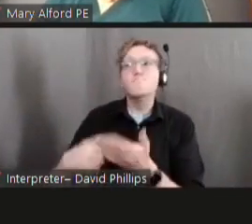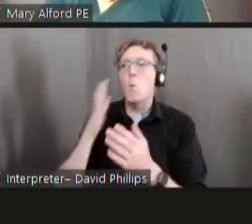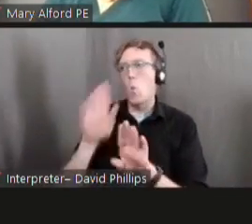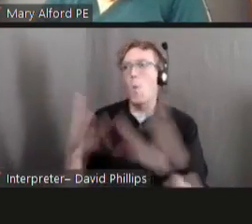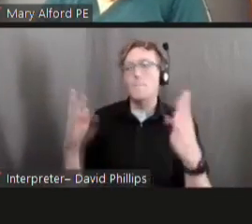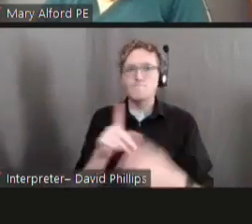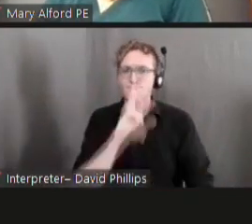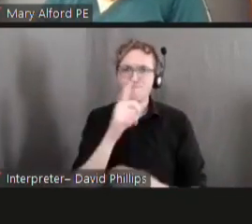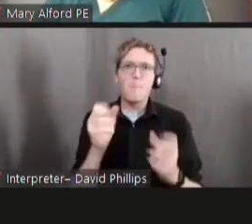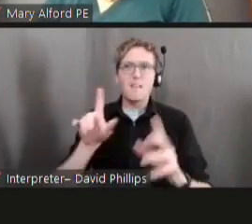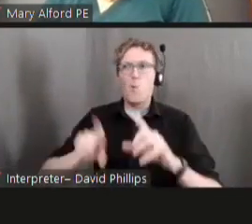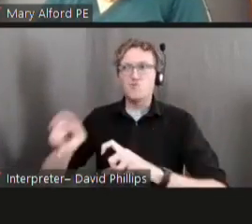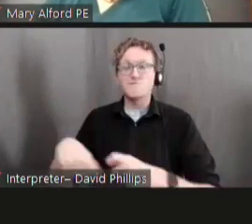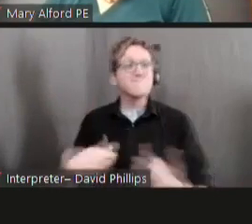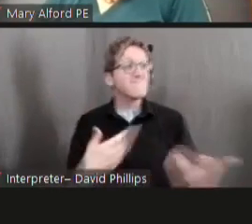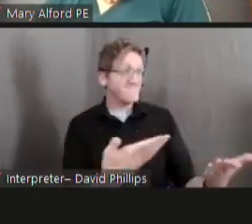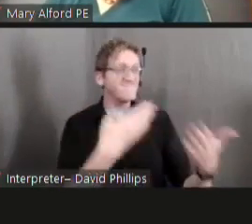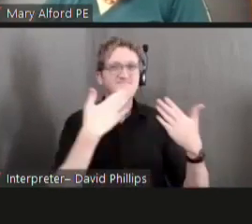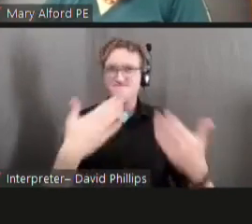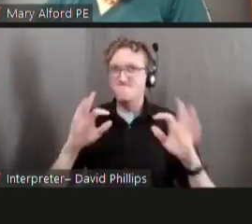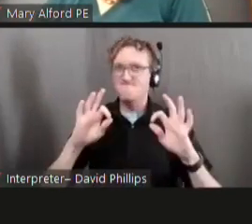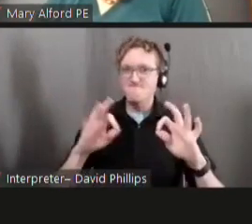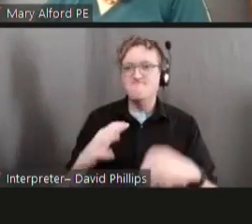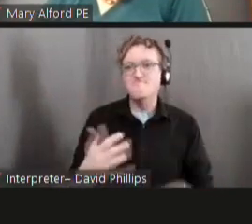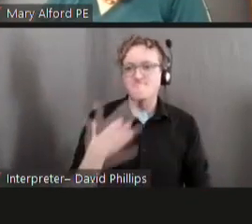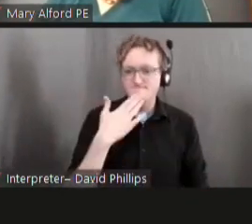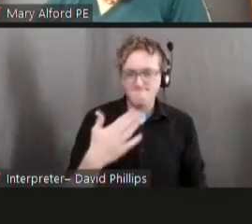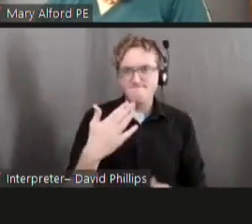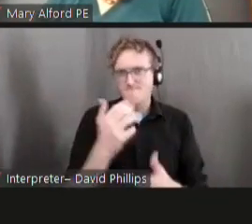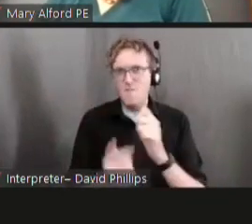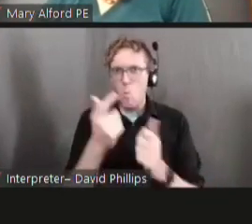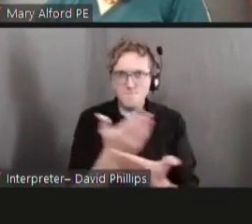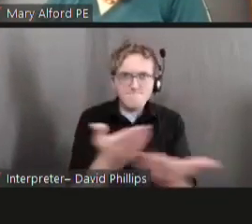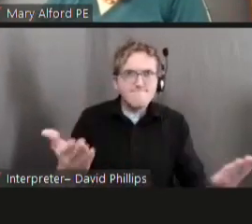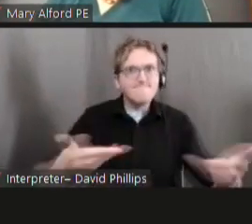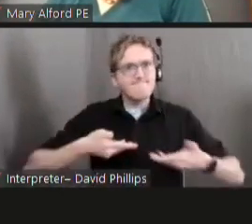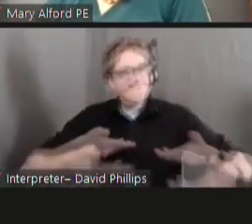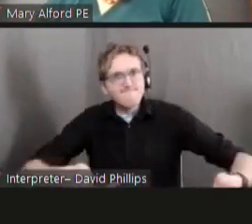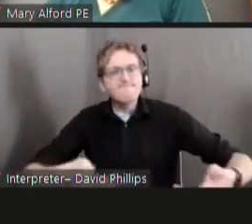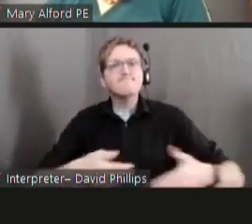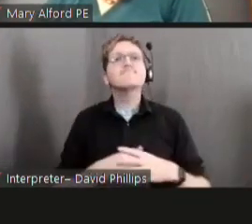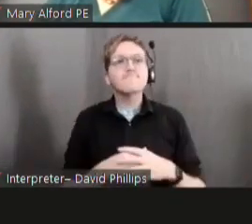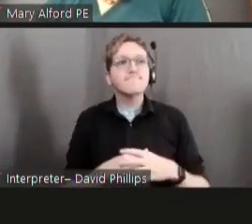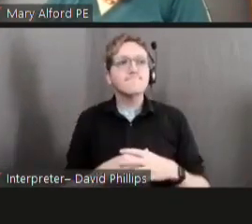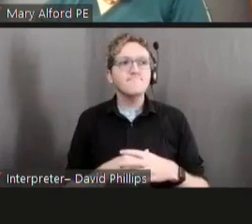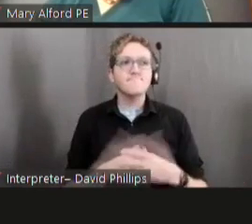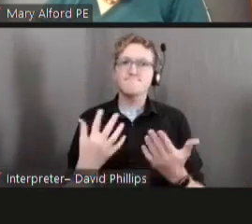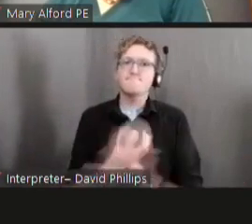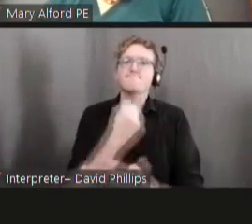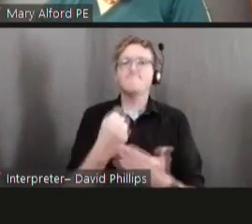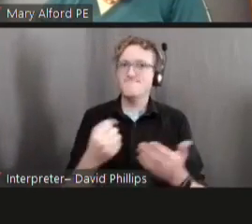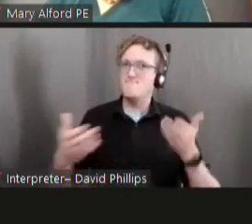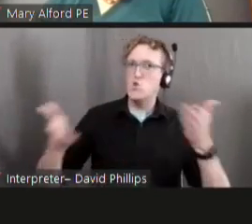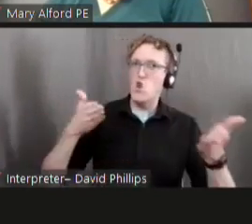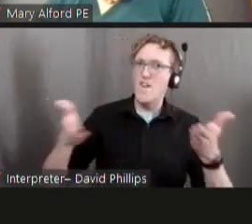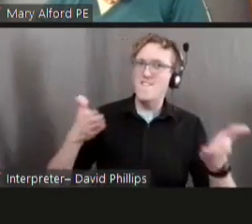Go ahead, you're recognized. Thank you, Commissioner, and thank you everybody for inviting me and giving me the opportunity to be of service